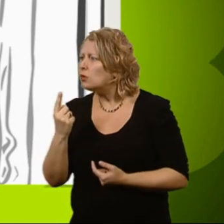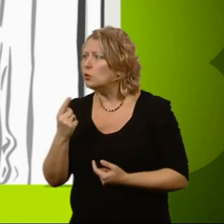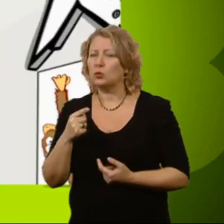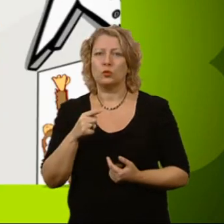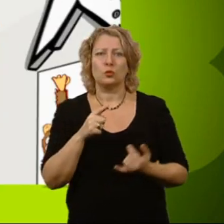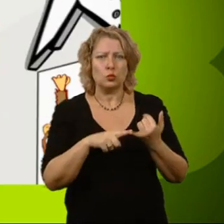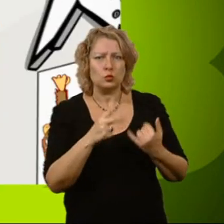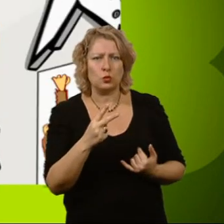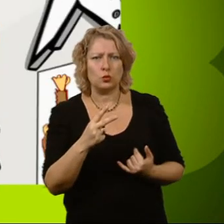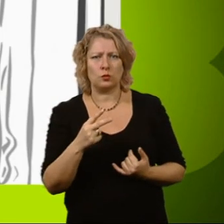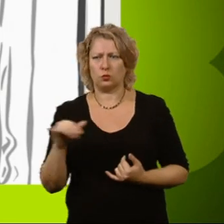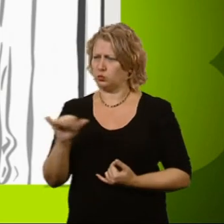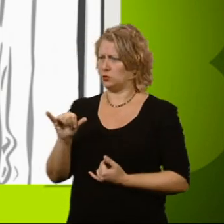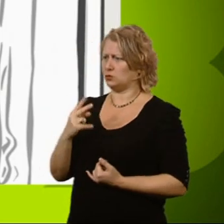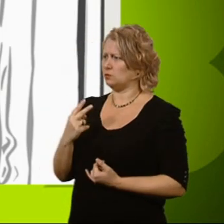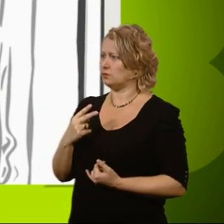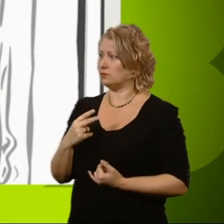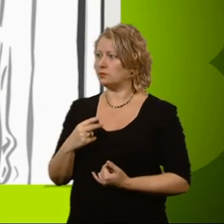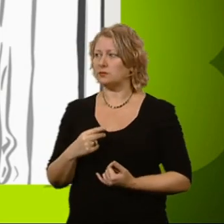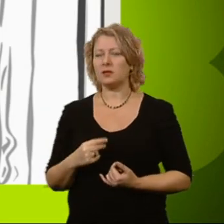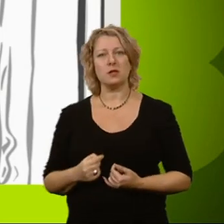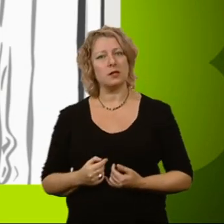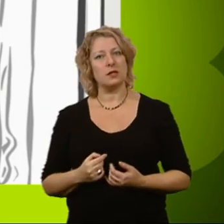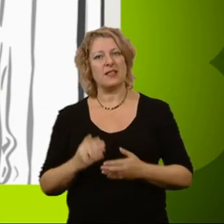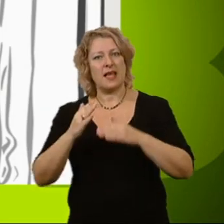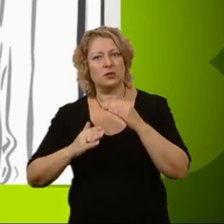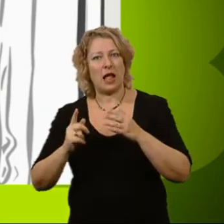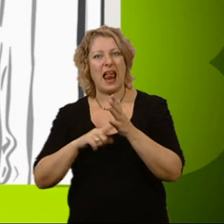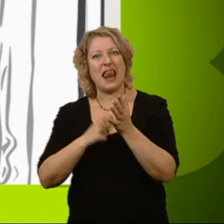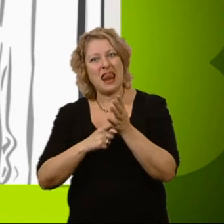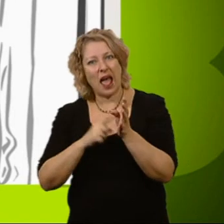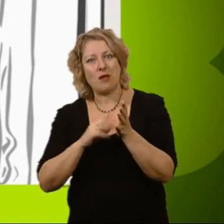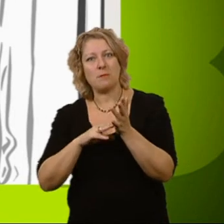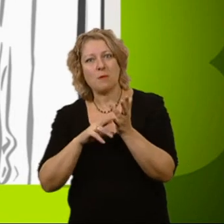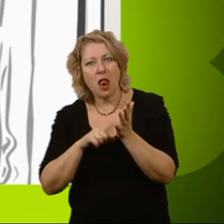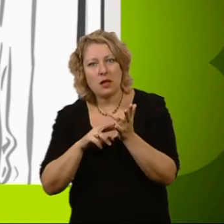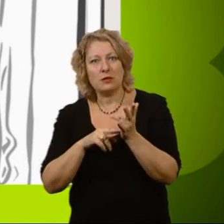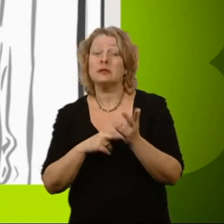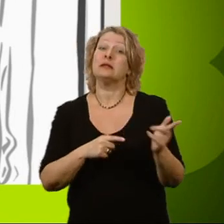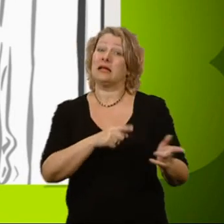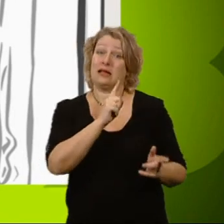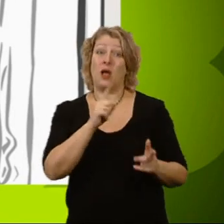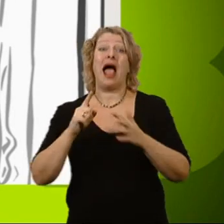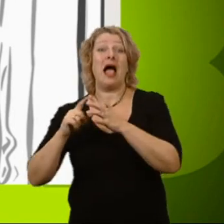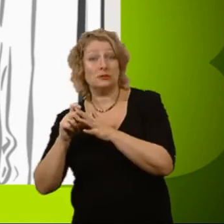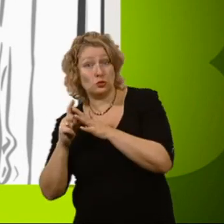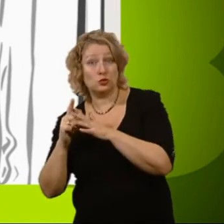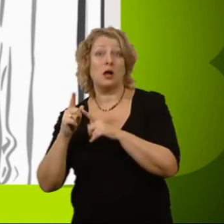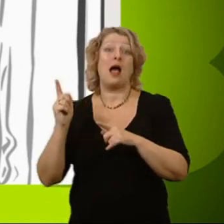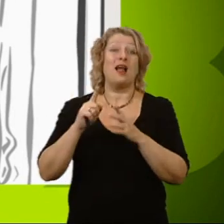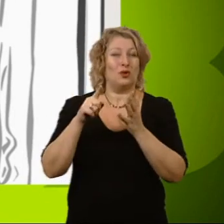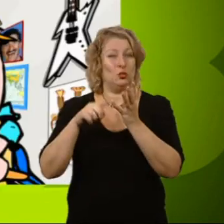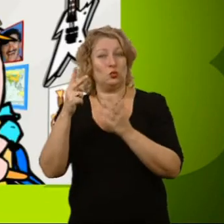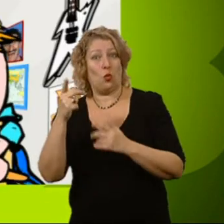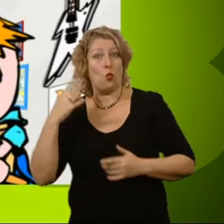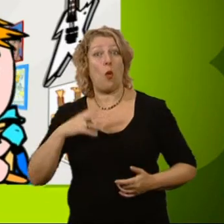too. Which two? Well, the Edge and Larry Mullen Jr., if you must know. Anyway, the Edge and Larry Mullen Jr. off of You Two wanted to